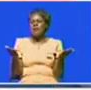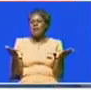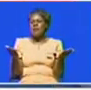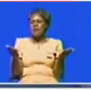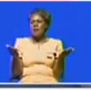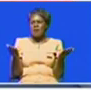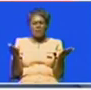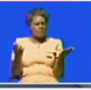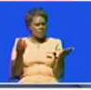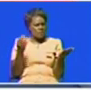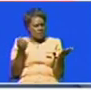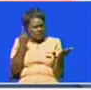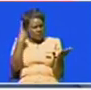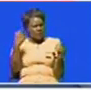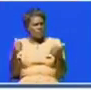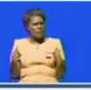your response or your comment to,